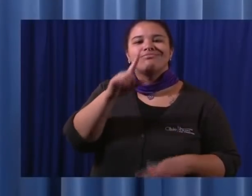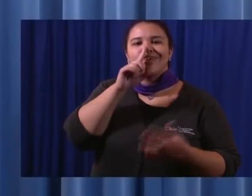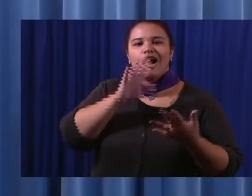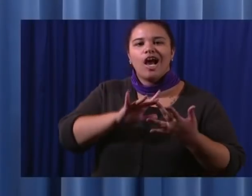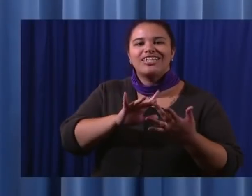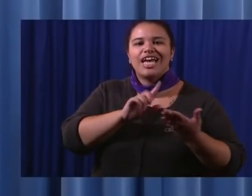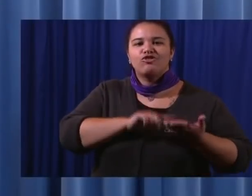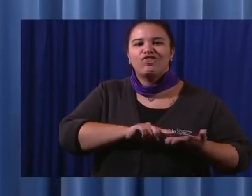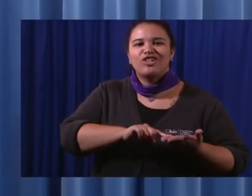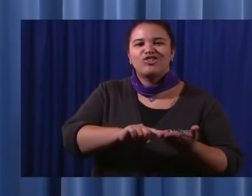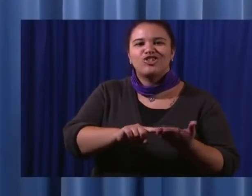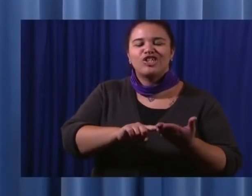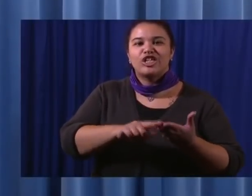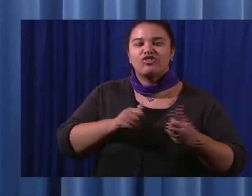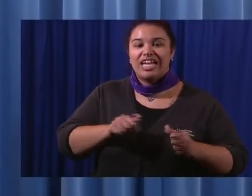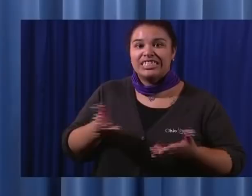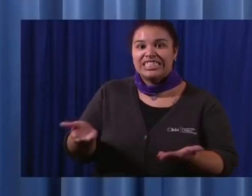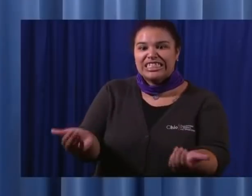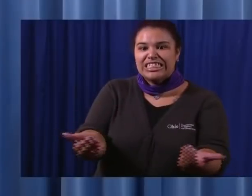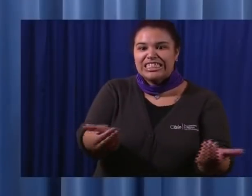efforts?